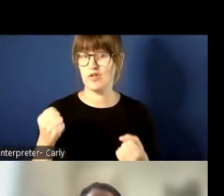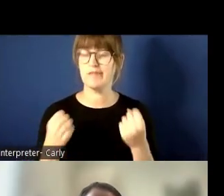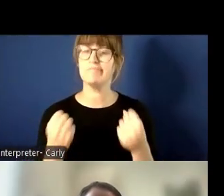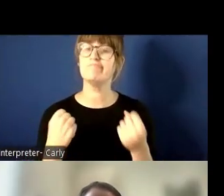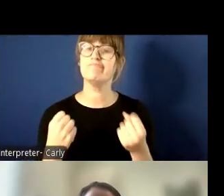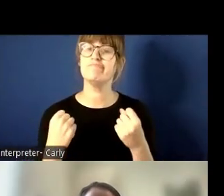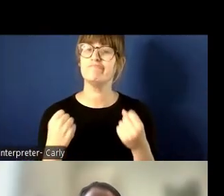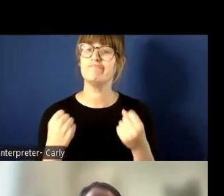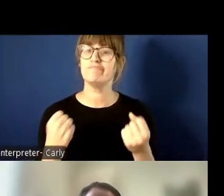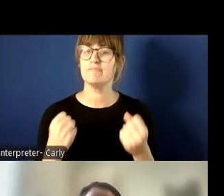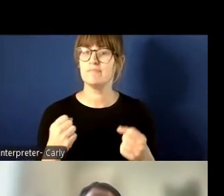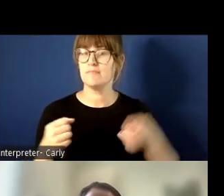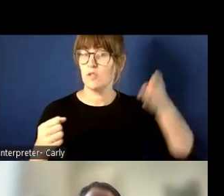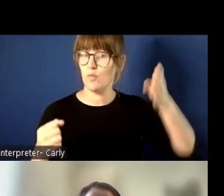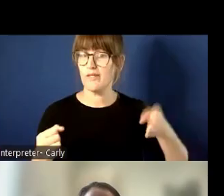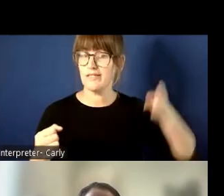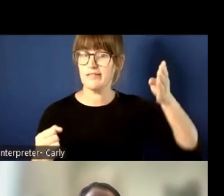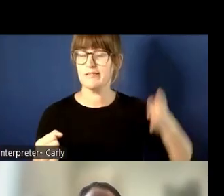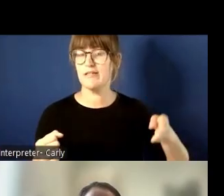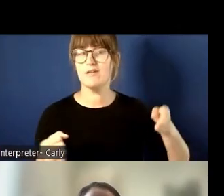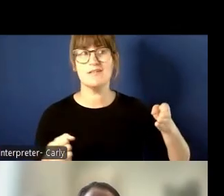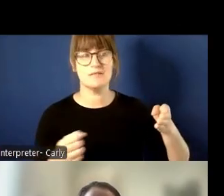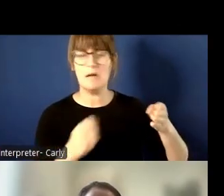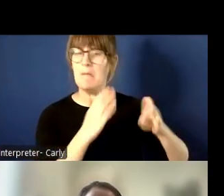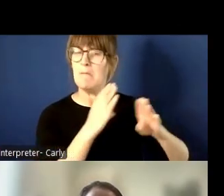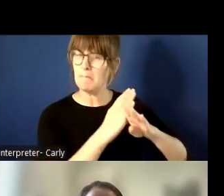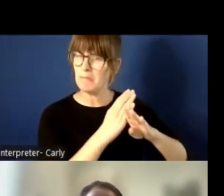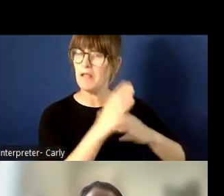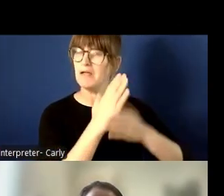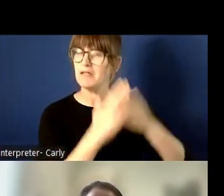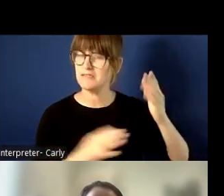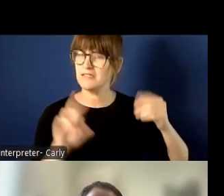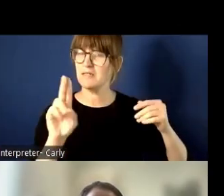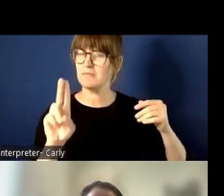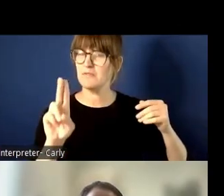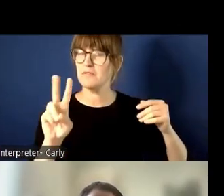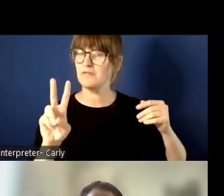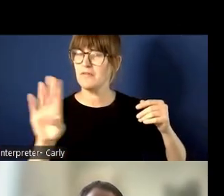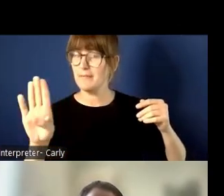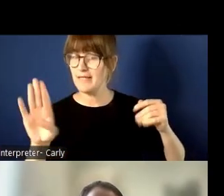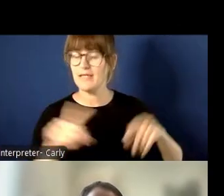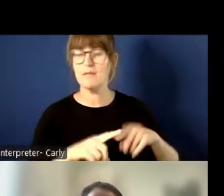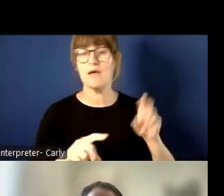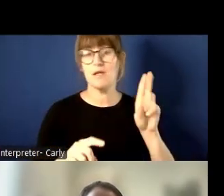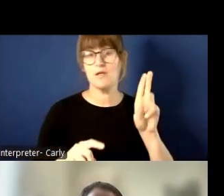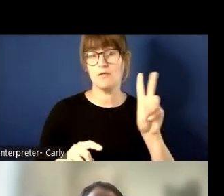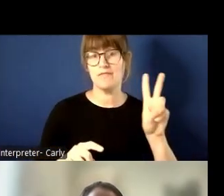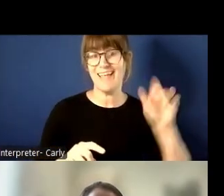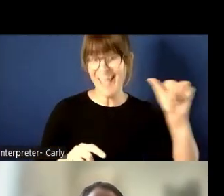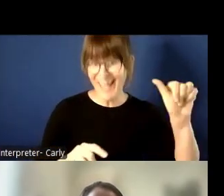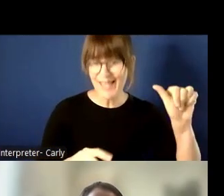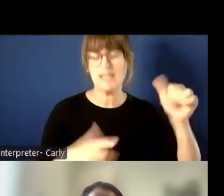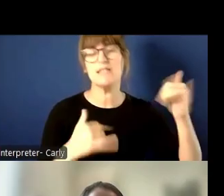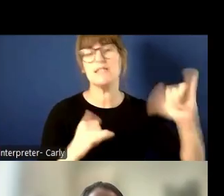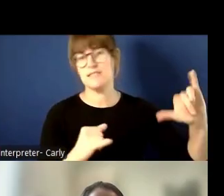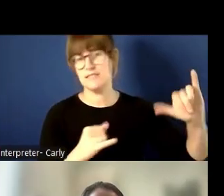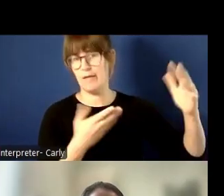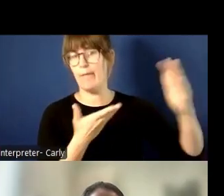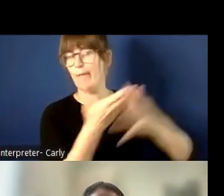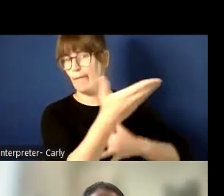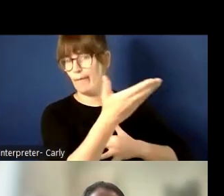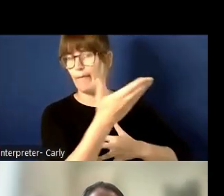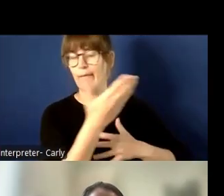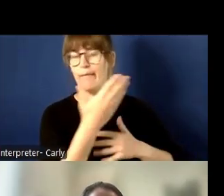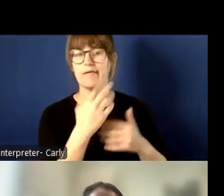the window glass panes do block a lot of UVB, but a lot of UVA still gets through, which contributes a lot to skin aging and skin